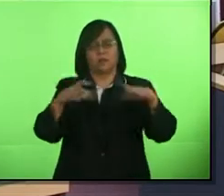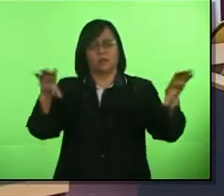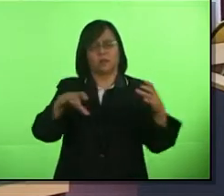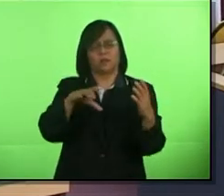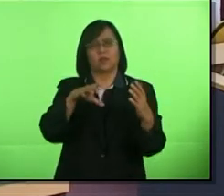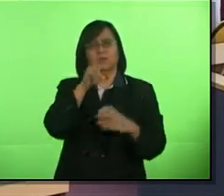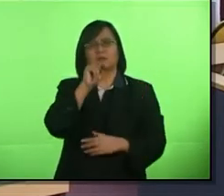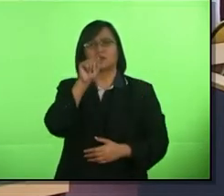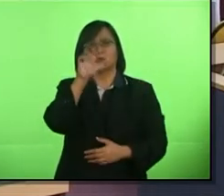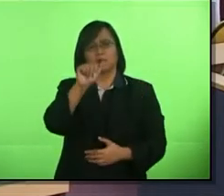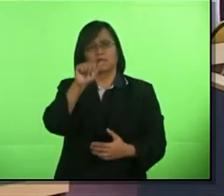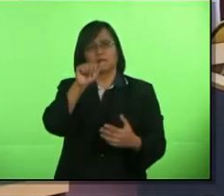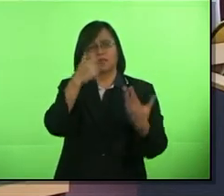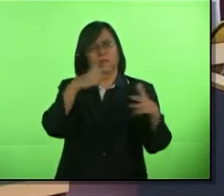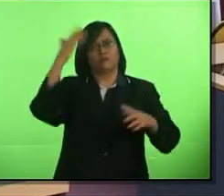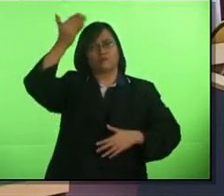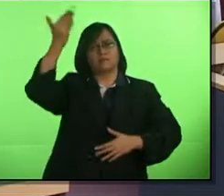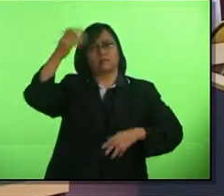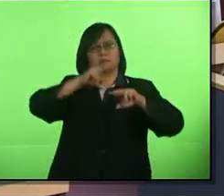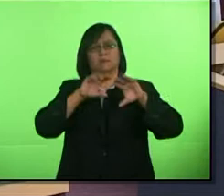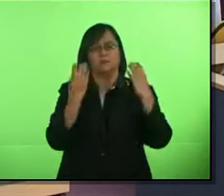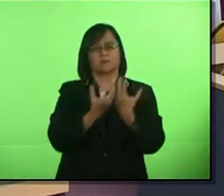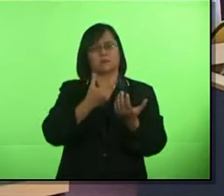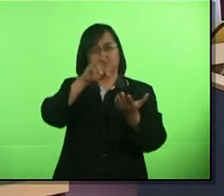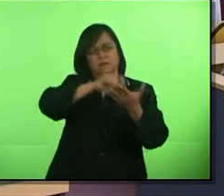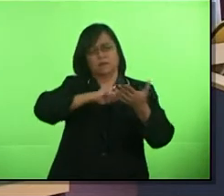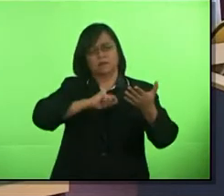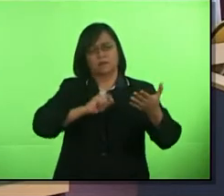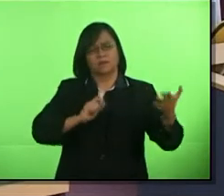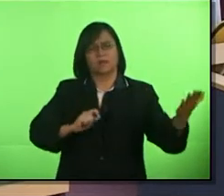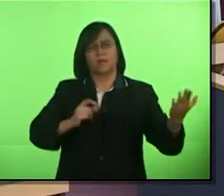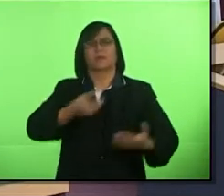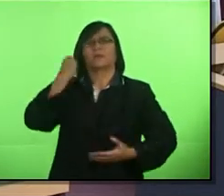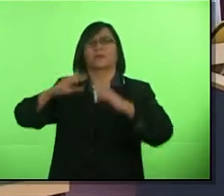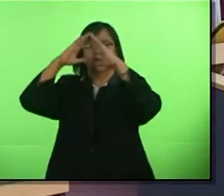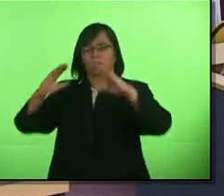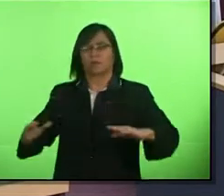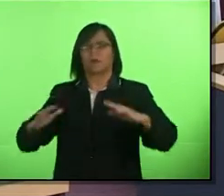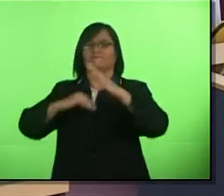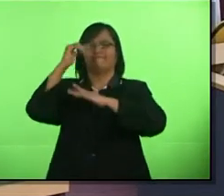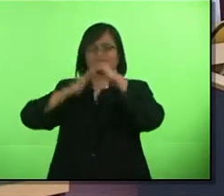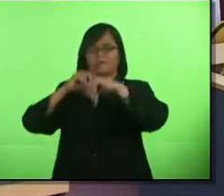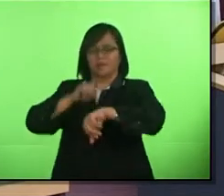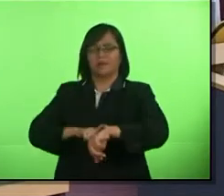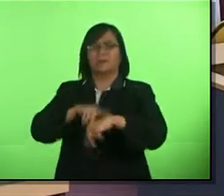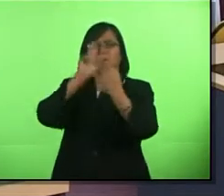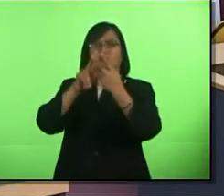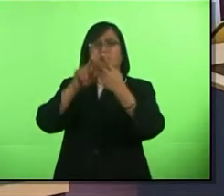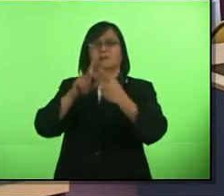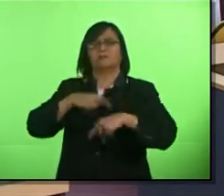lepas tutorial, balik rumah nanti ke dia masih sesuai, selesa, you tengok balik, semak